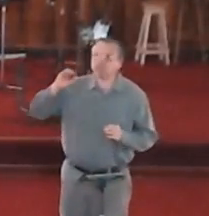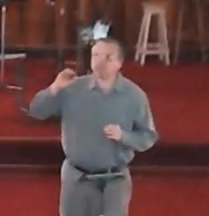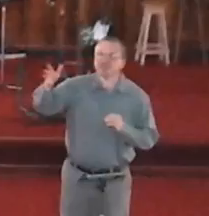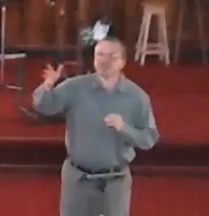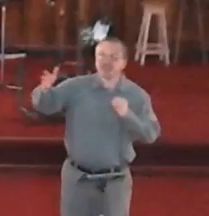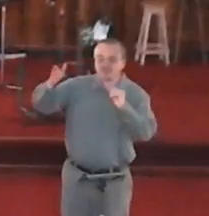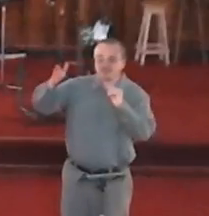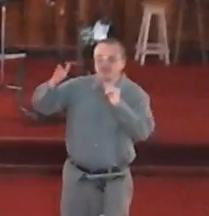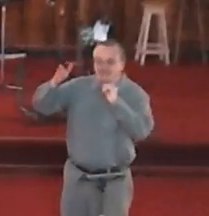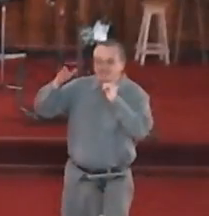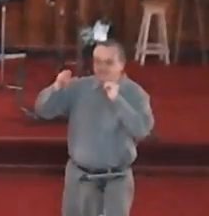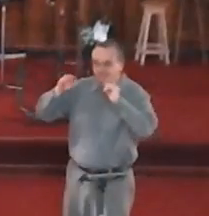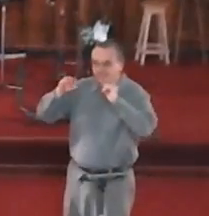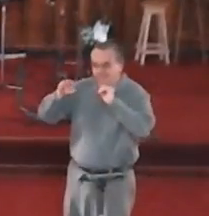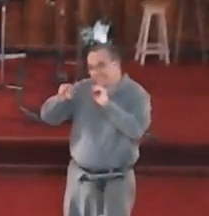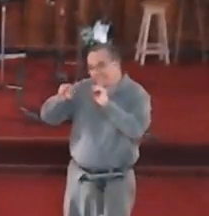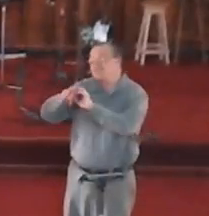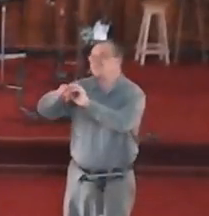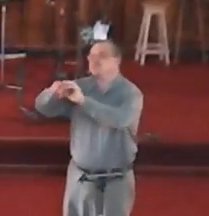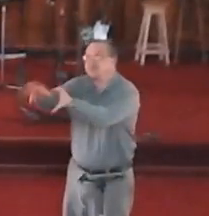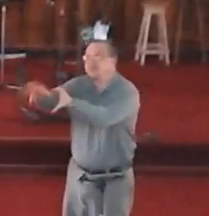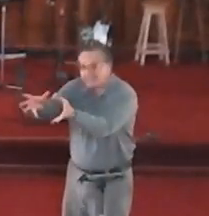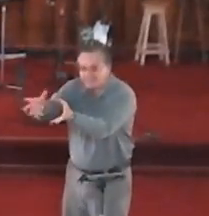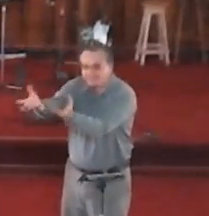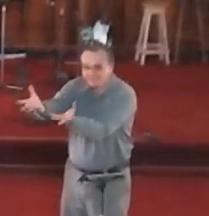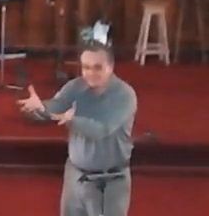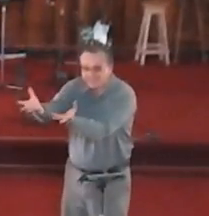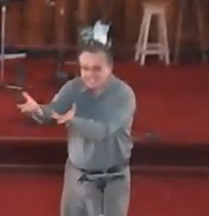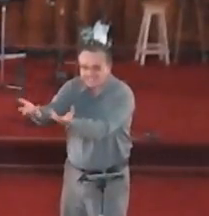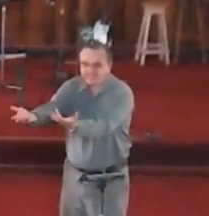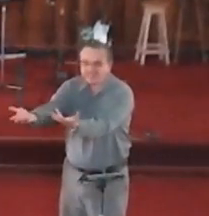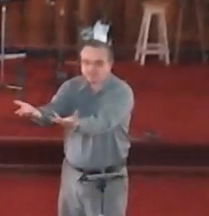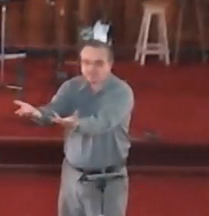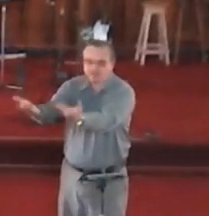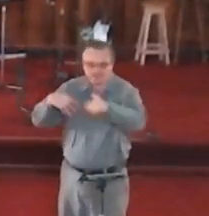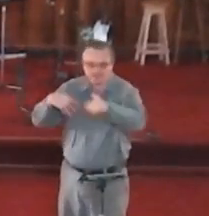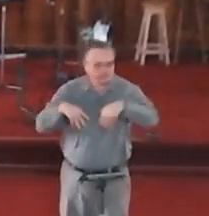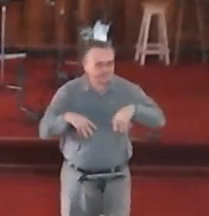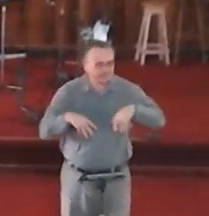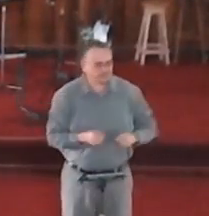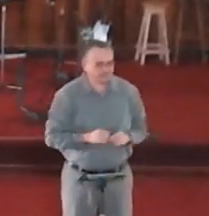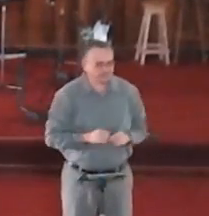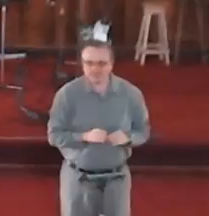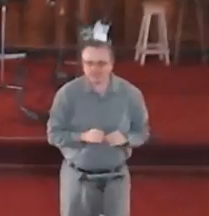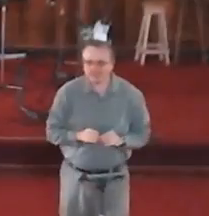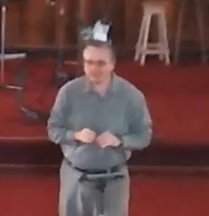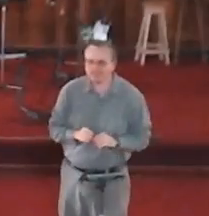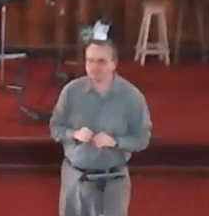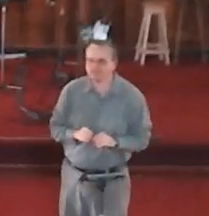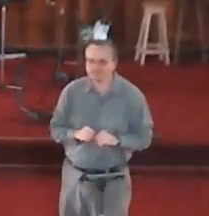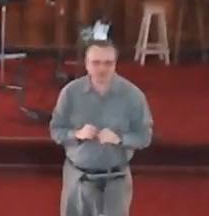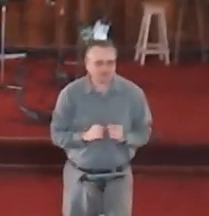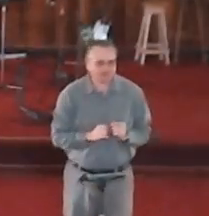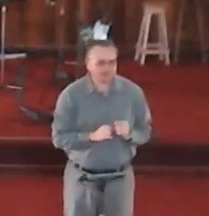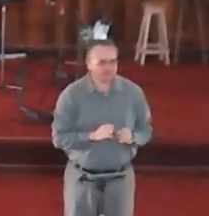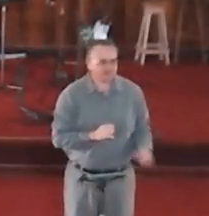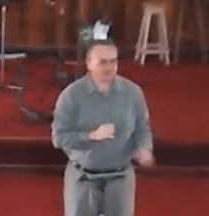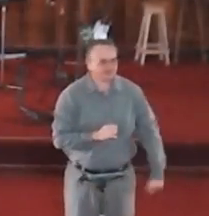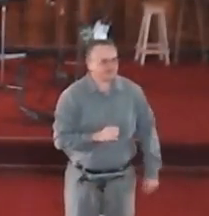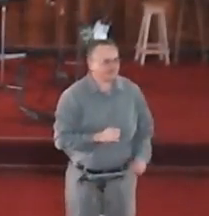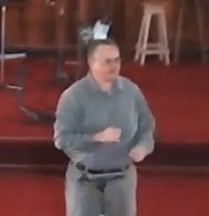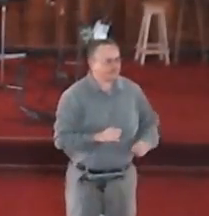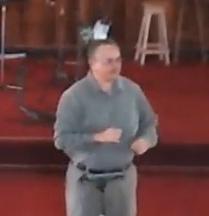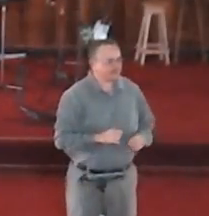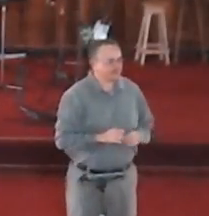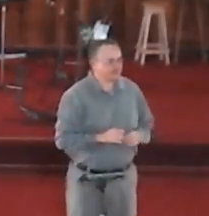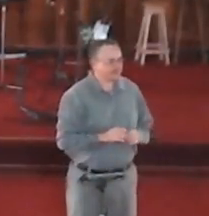En Damasco, la misma gente con quien él iba a ayudar a defender la iglesia lo hicieron sacado de Damasco. And then in Damascus,